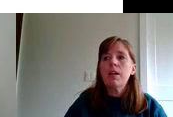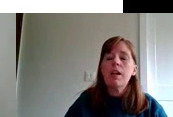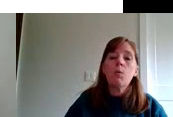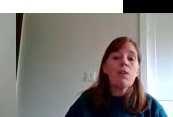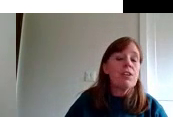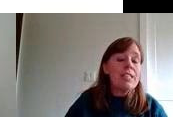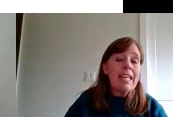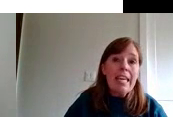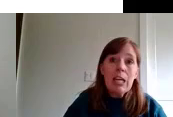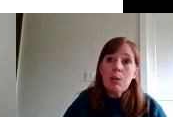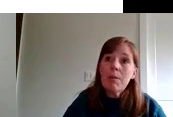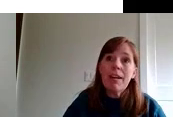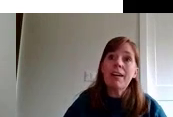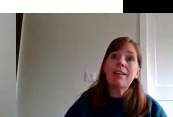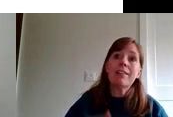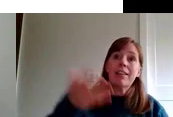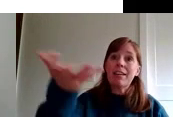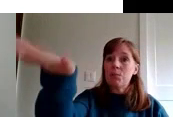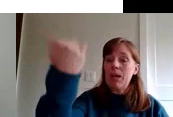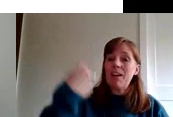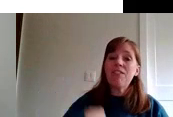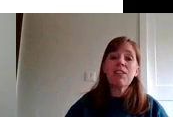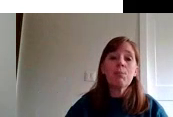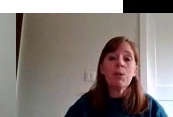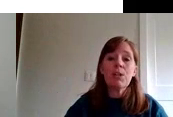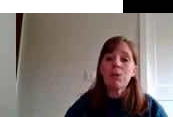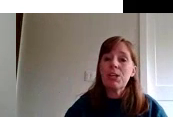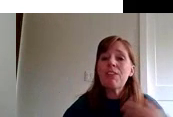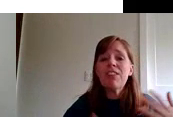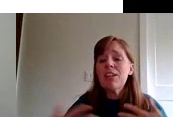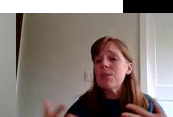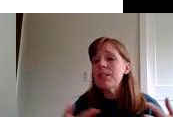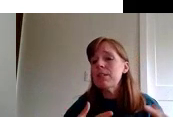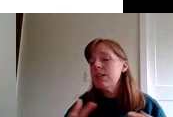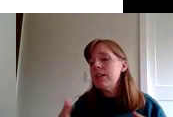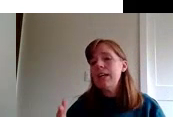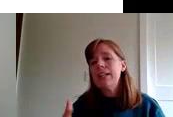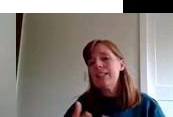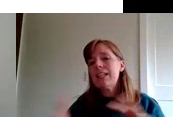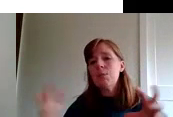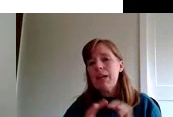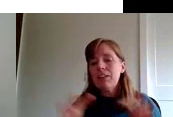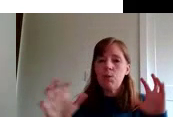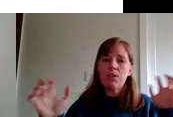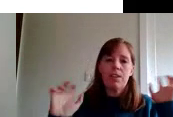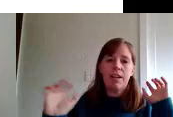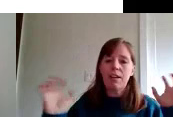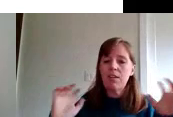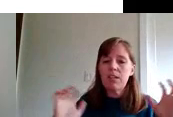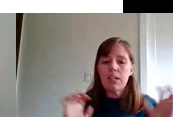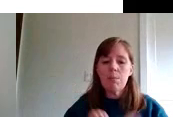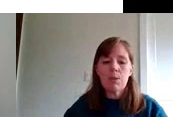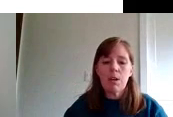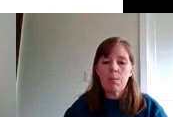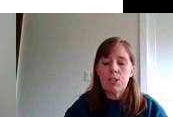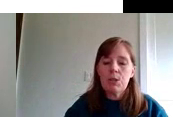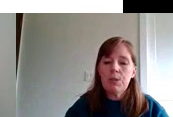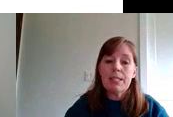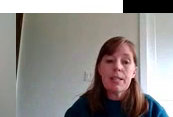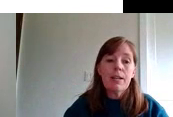your team. And like we have Flipgrid where you can make videos and send them back and forth and have